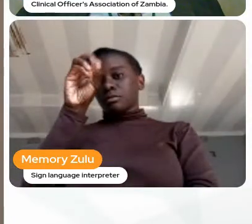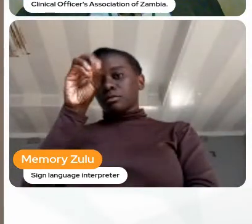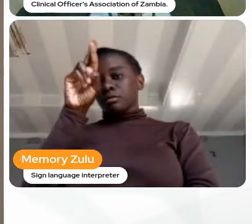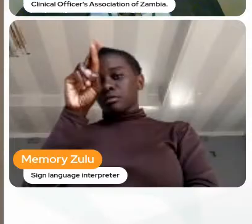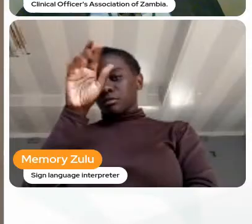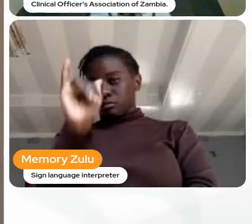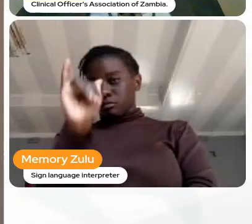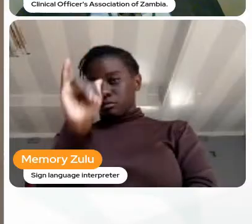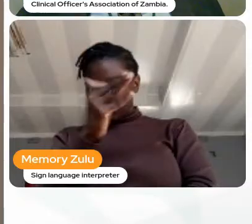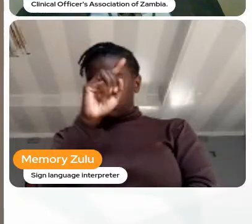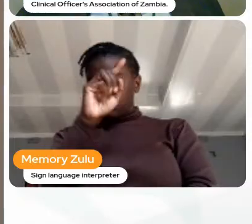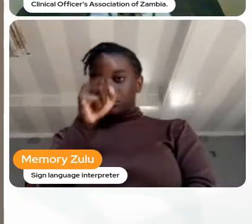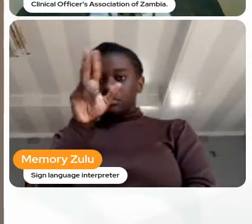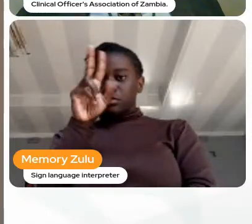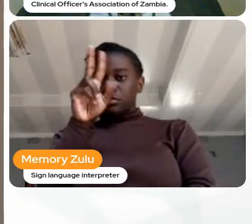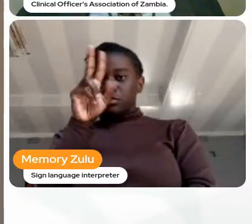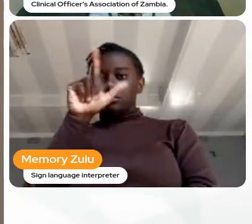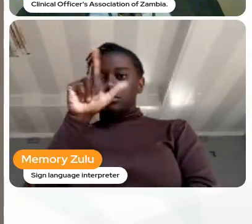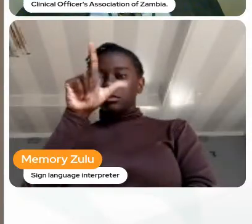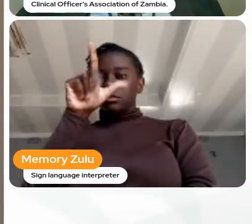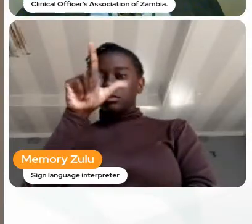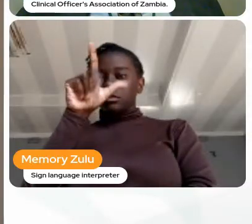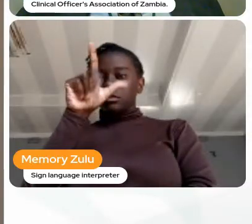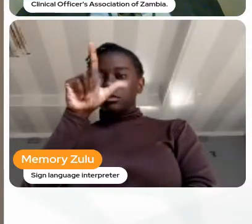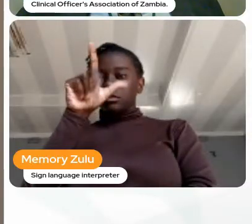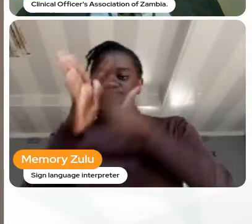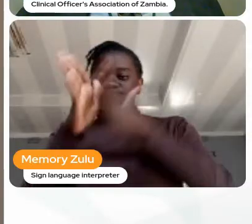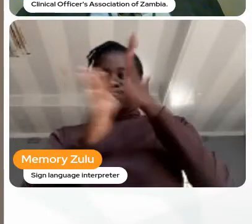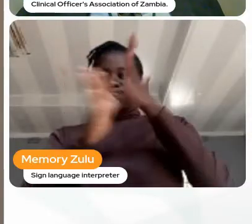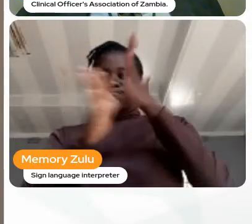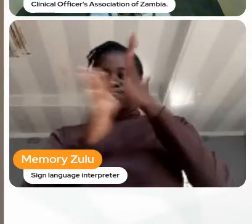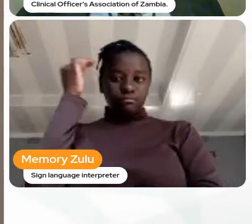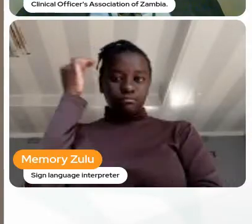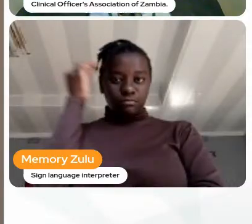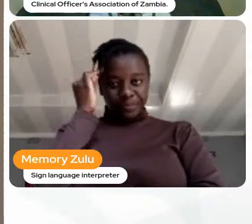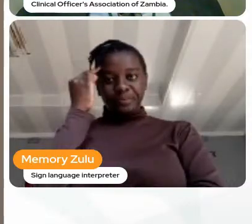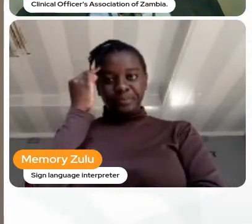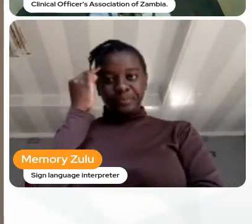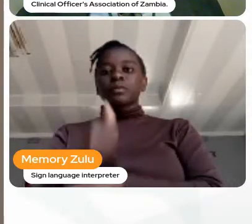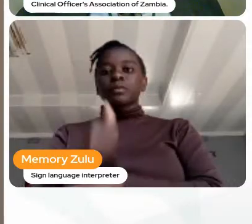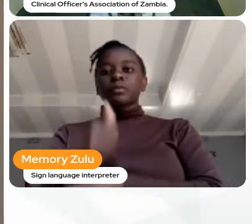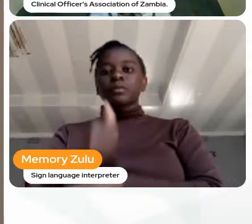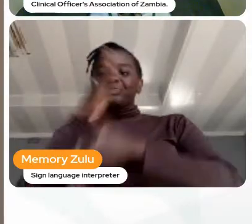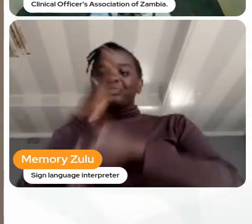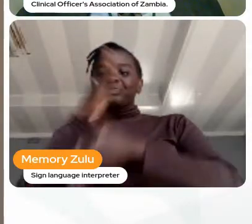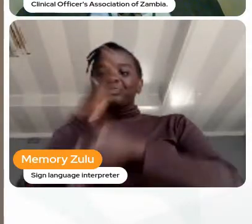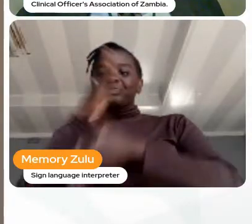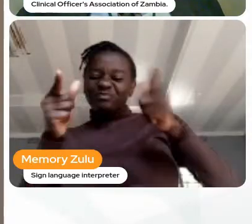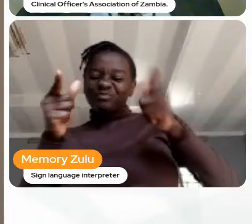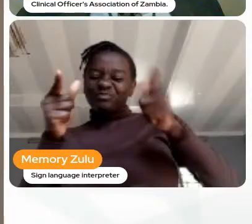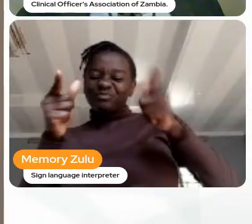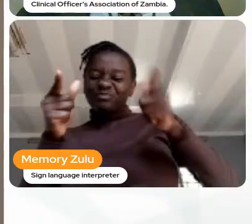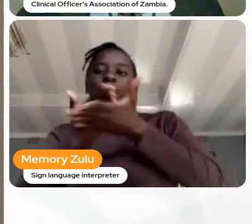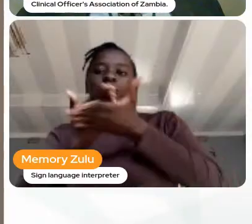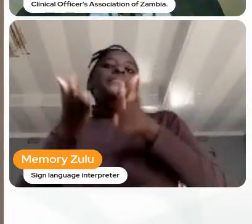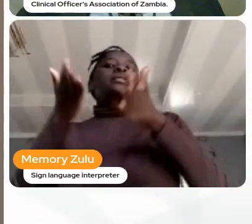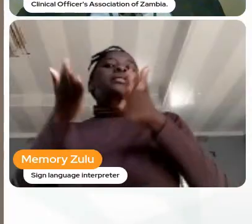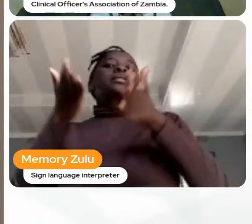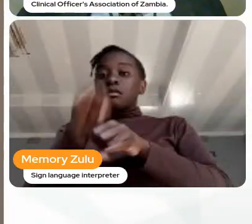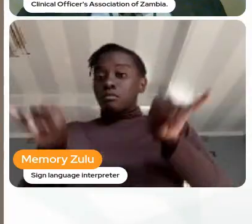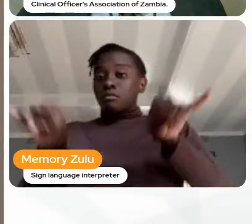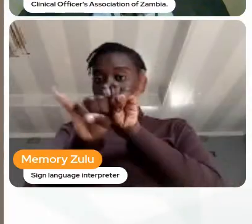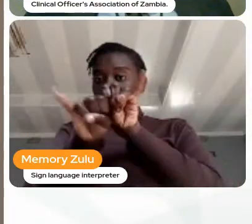friends out there are able to participate and just engage in this conversation. So as mentioned earlier, today we are looking at stay